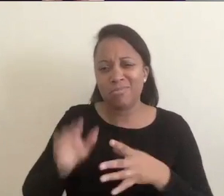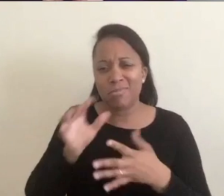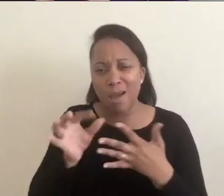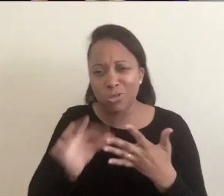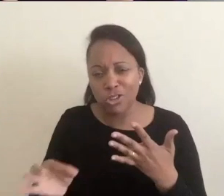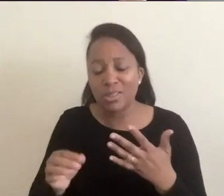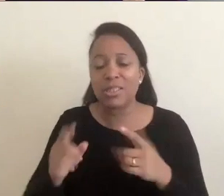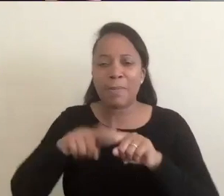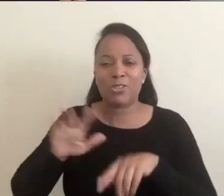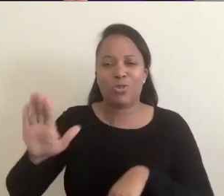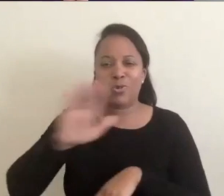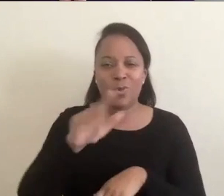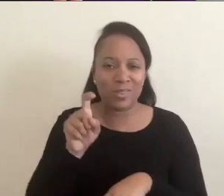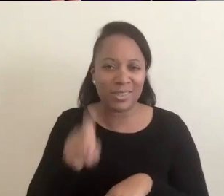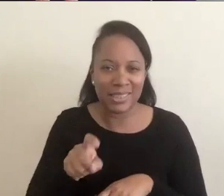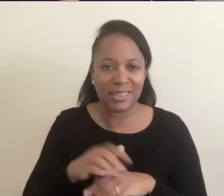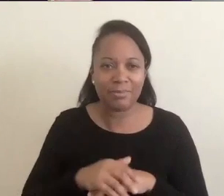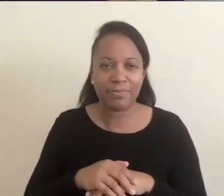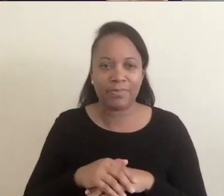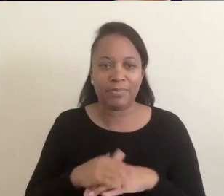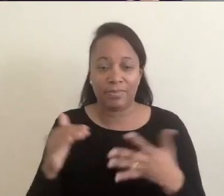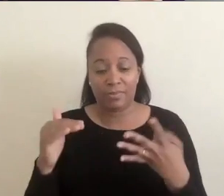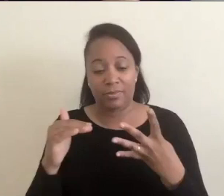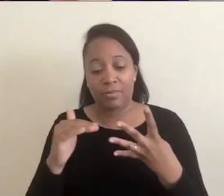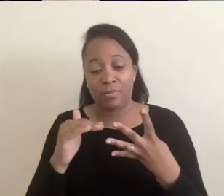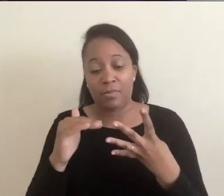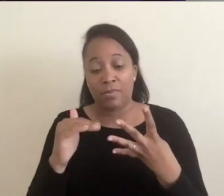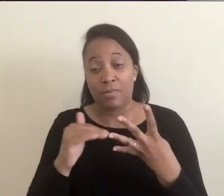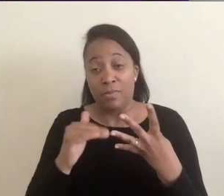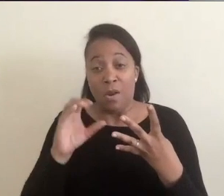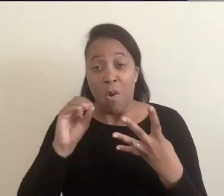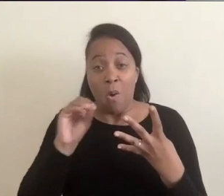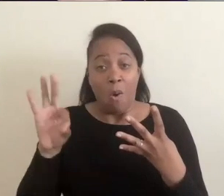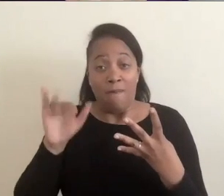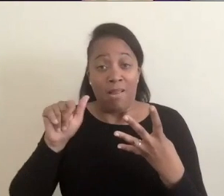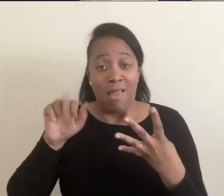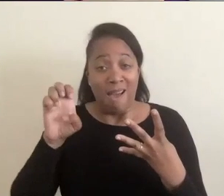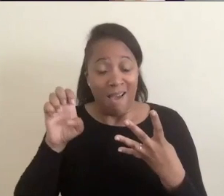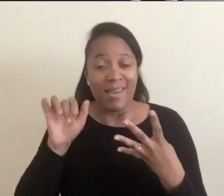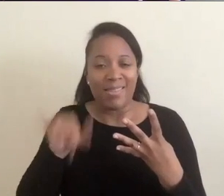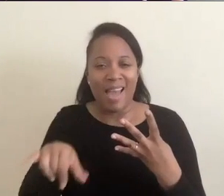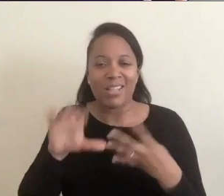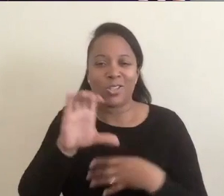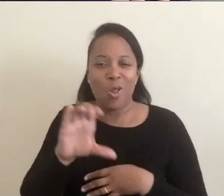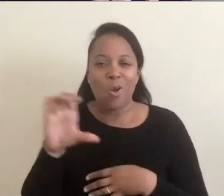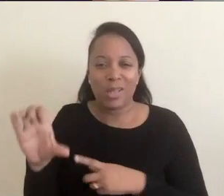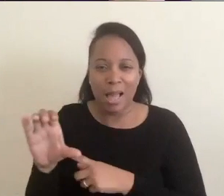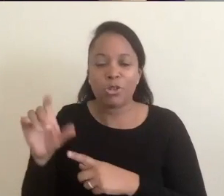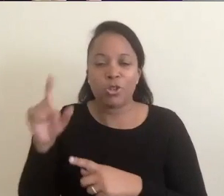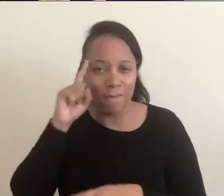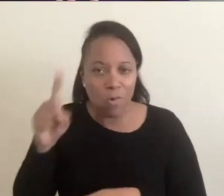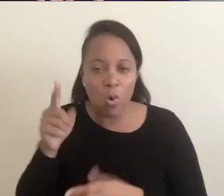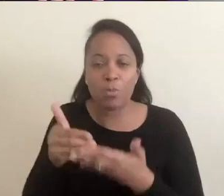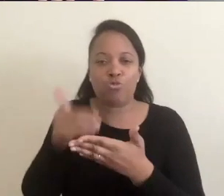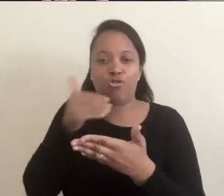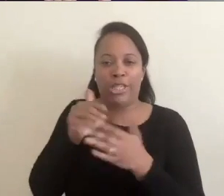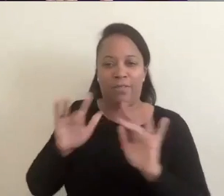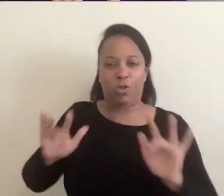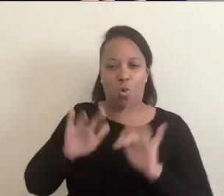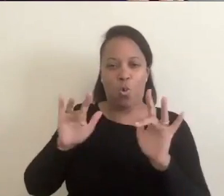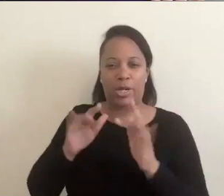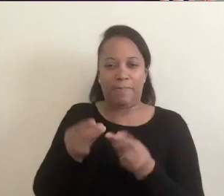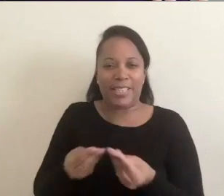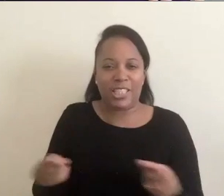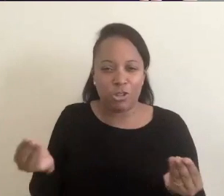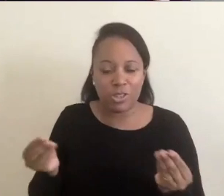possible, depending on what you need. Offline or closed captioning is basically closed captioning for pre-recorded